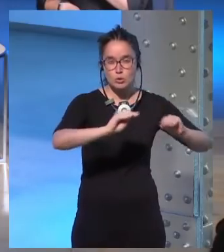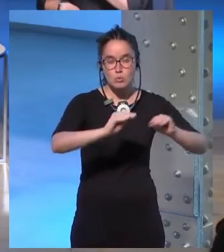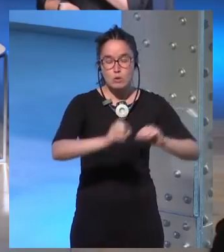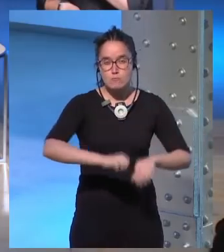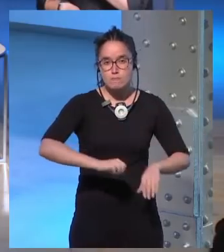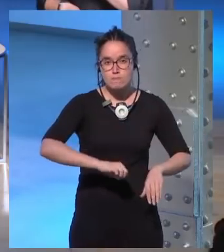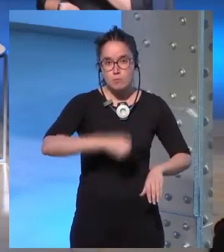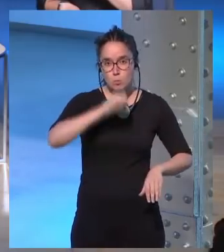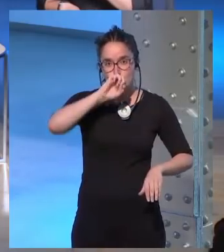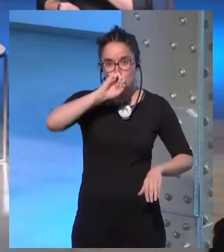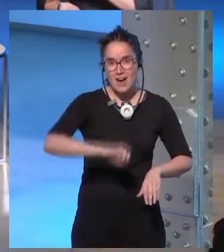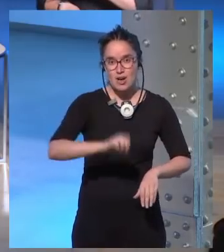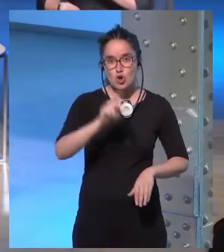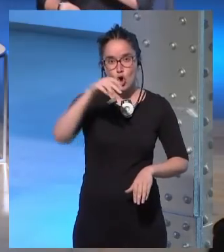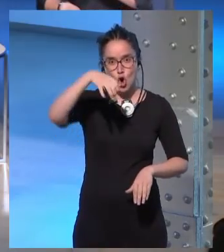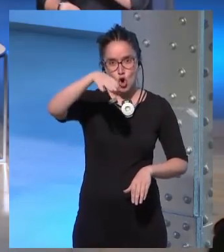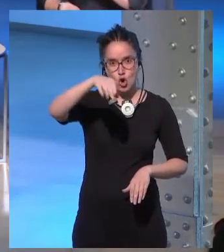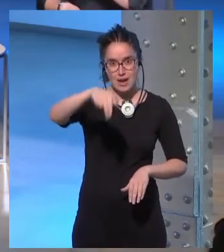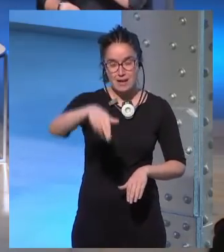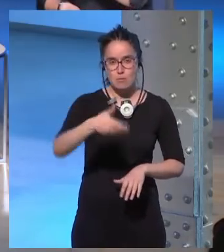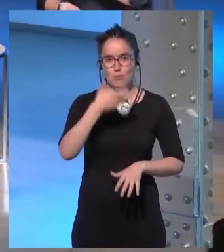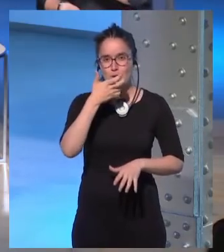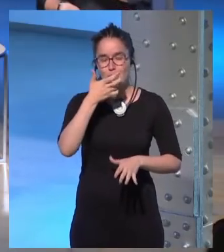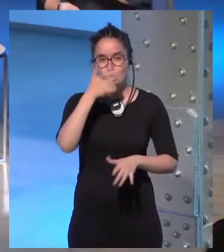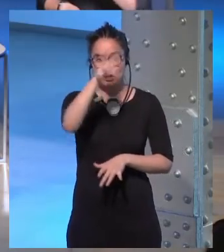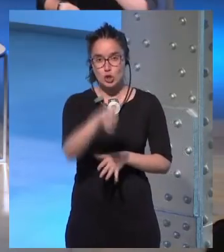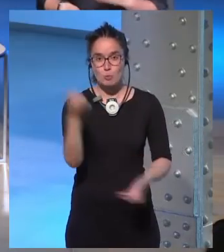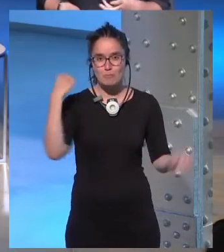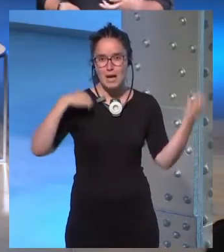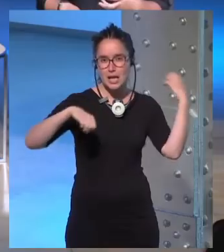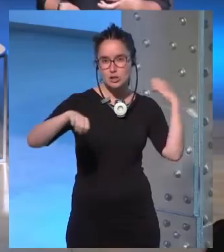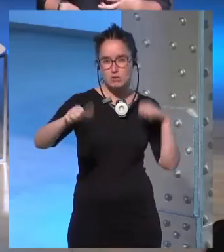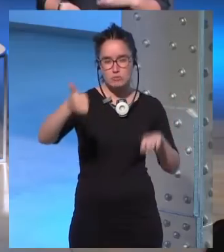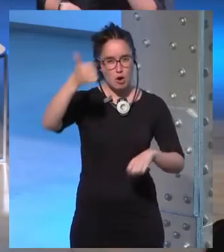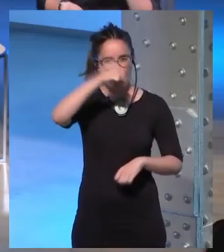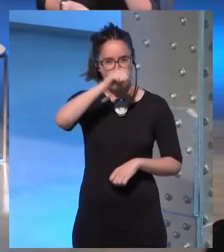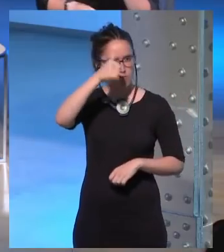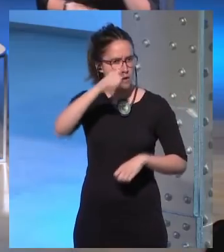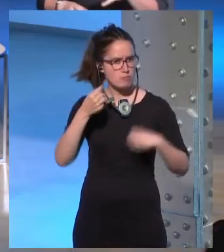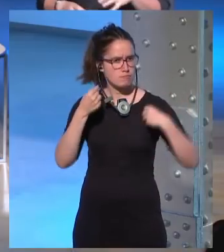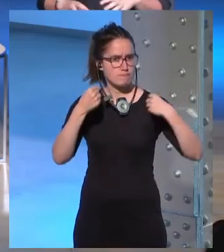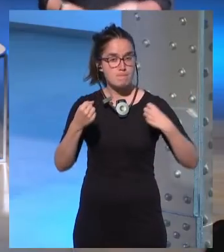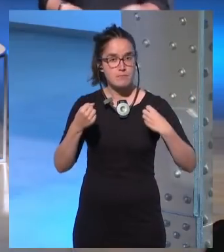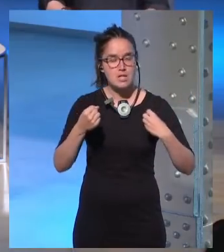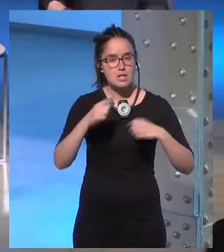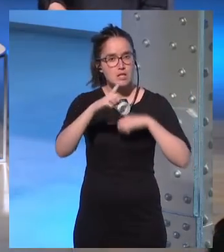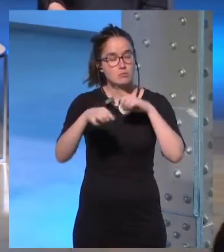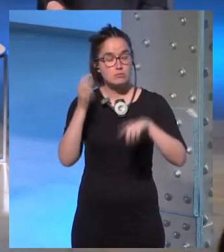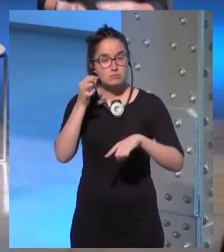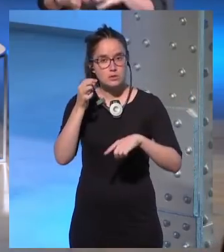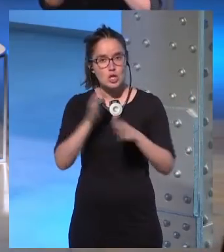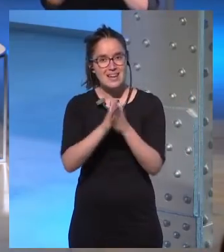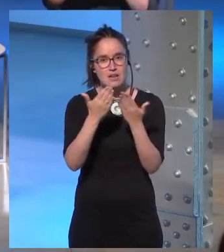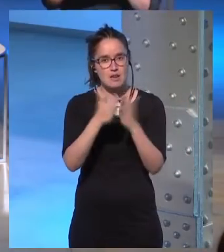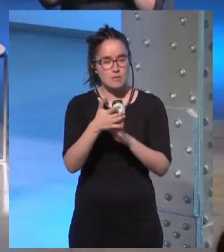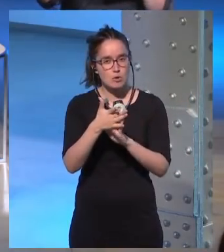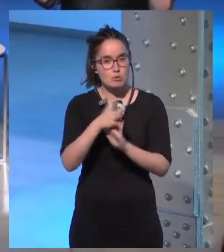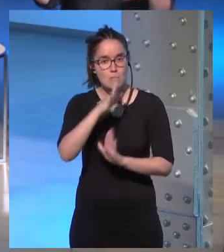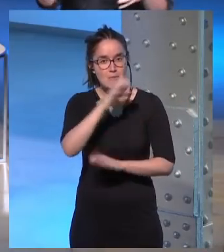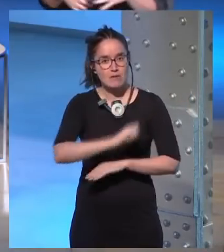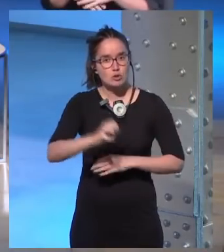essays, you have always been a fan of Conan and of all those characters who are hyper-masculine characters.